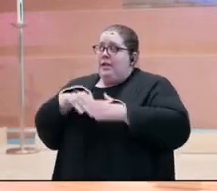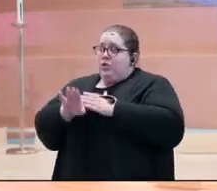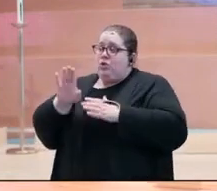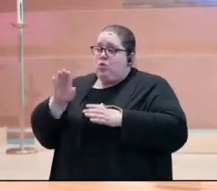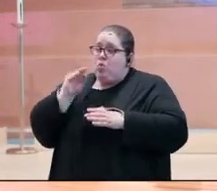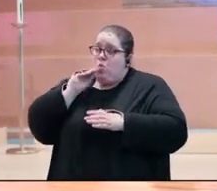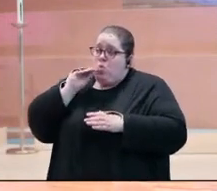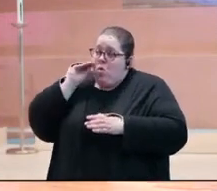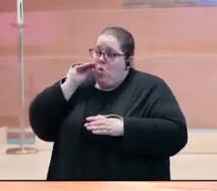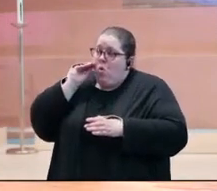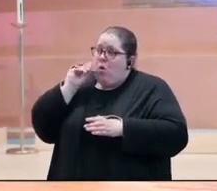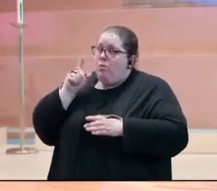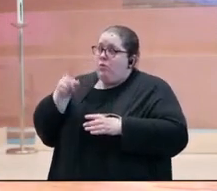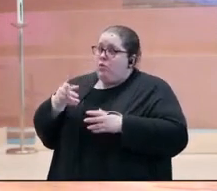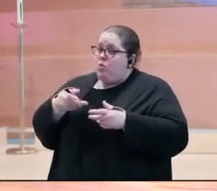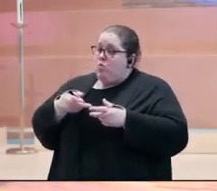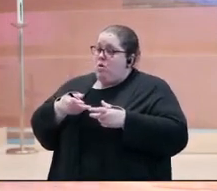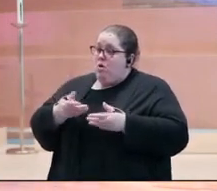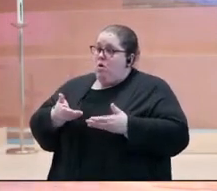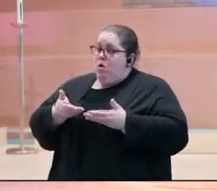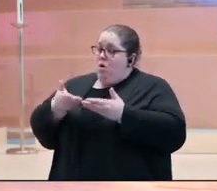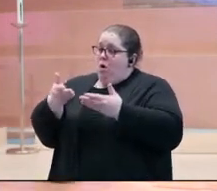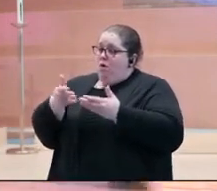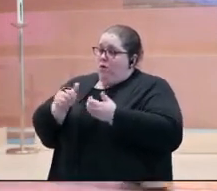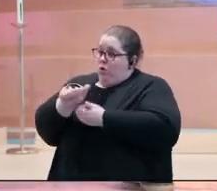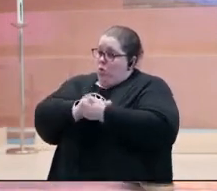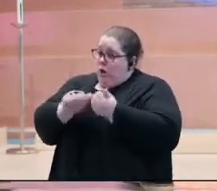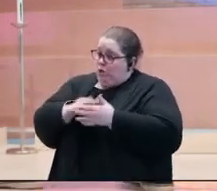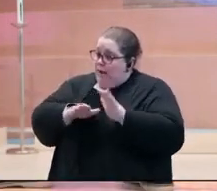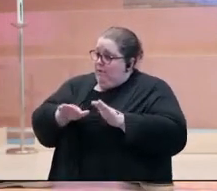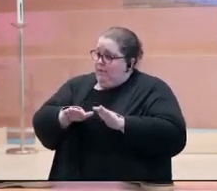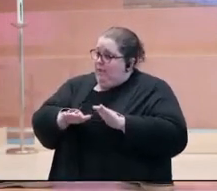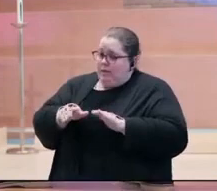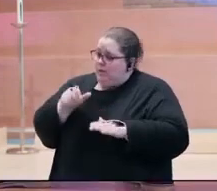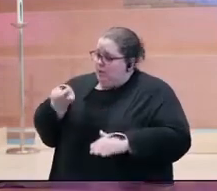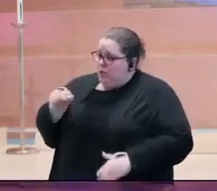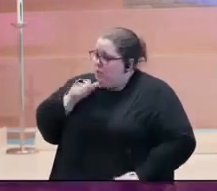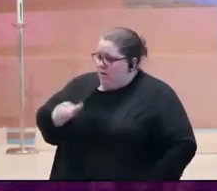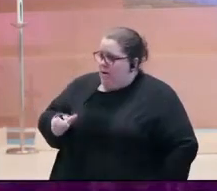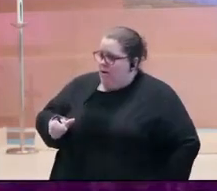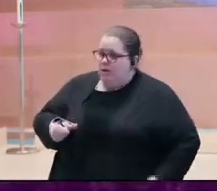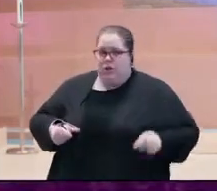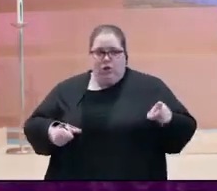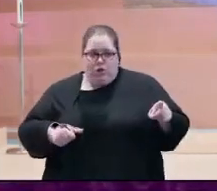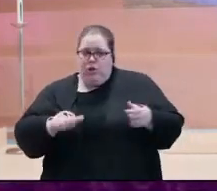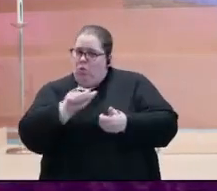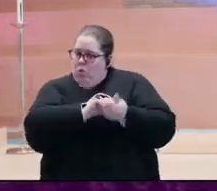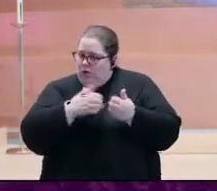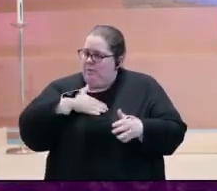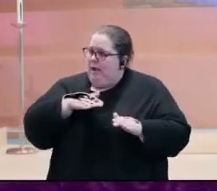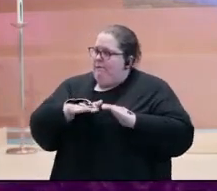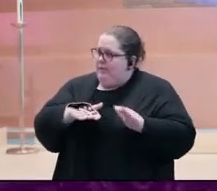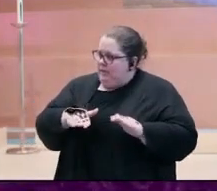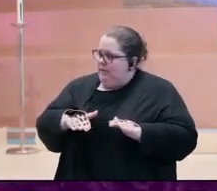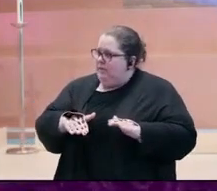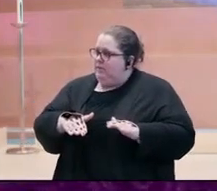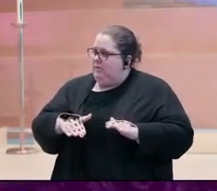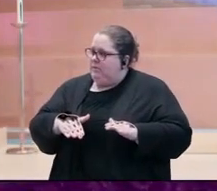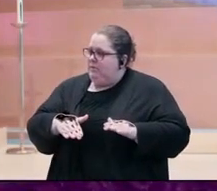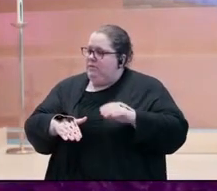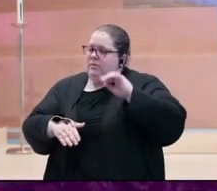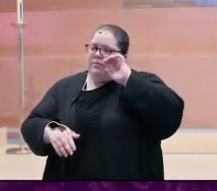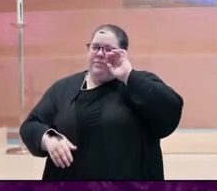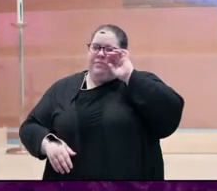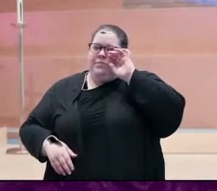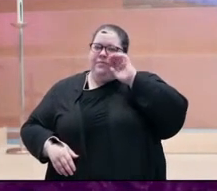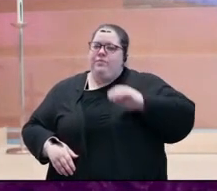feet, but she has washed them. He continues to say, you didn't greet me with a kiss, and you neglected me the courtesy of olive oil to anoint